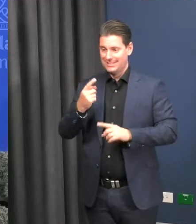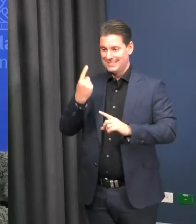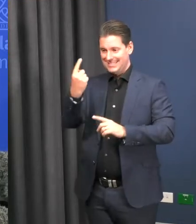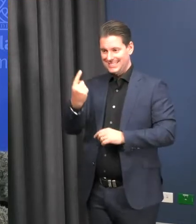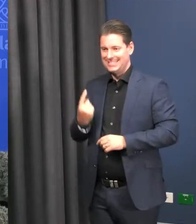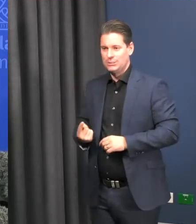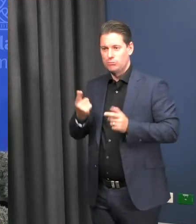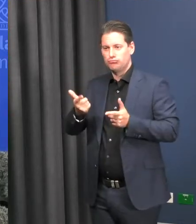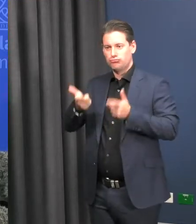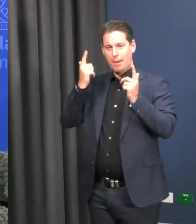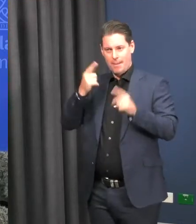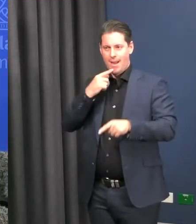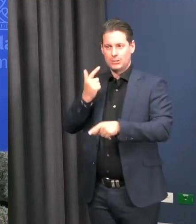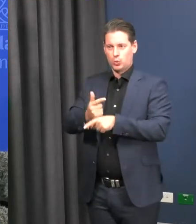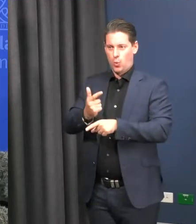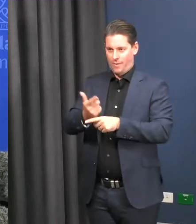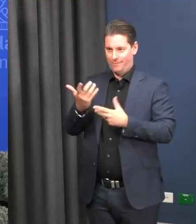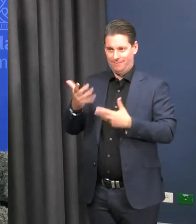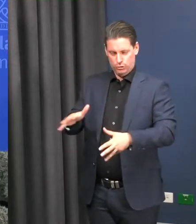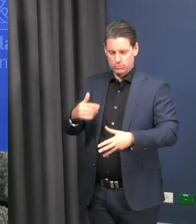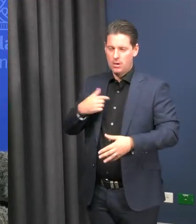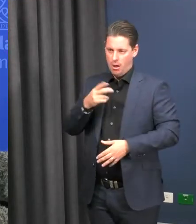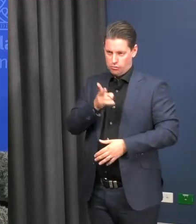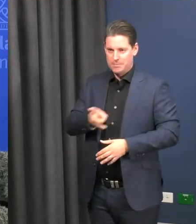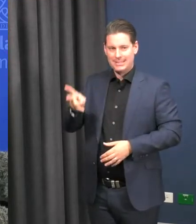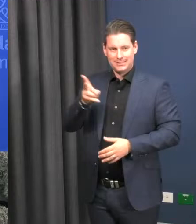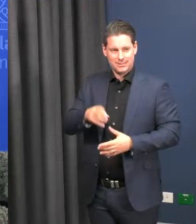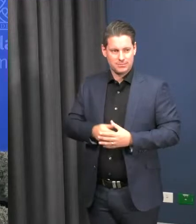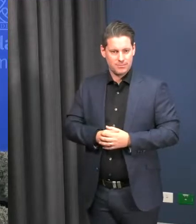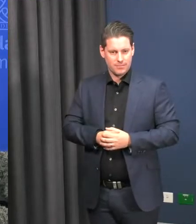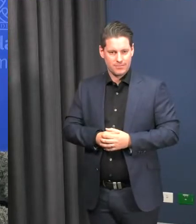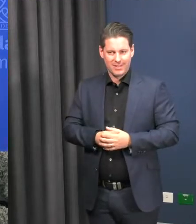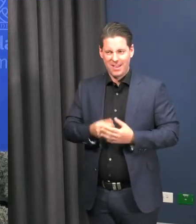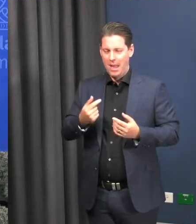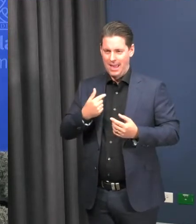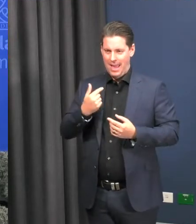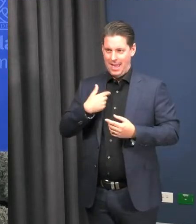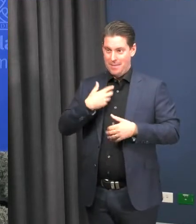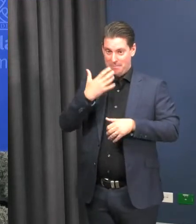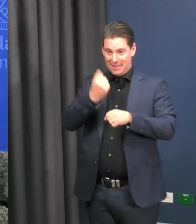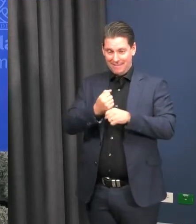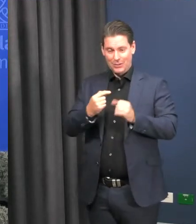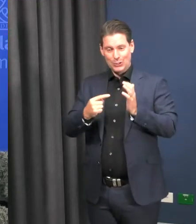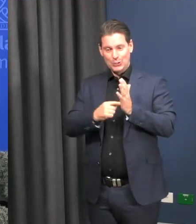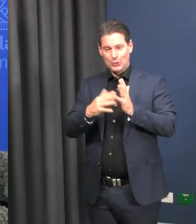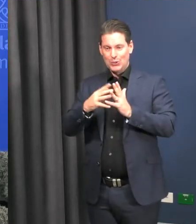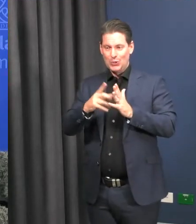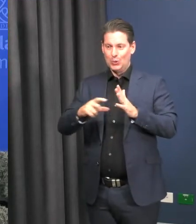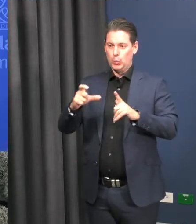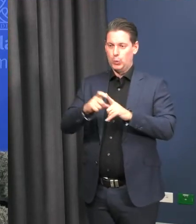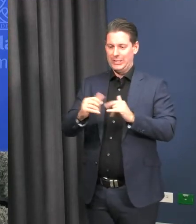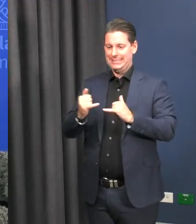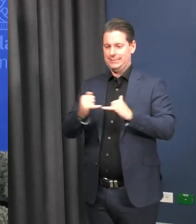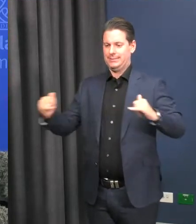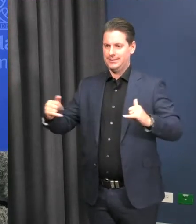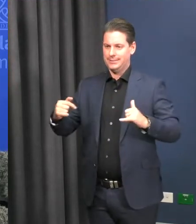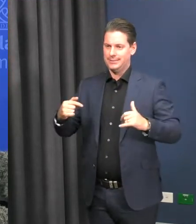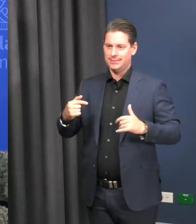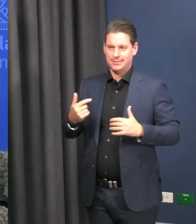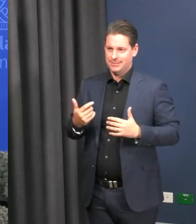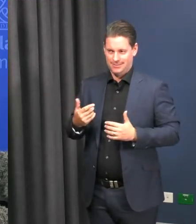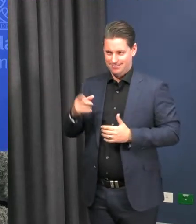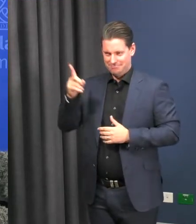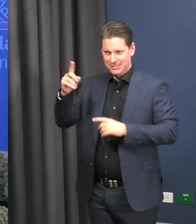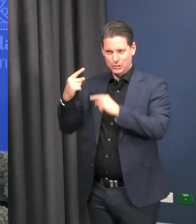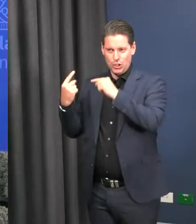directly this morning as well. There's no Tweed border here. This is not recognised by the